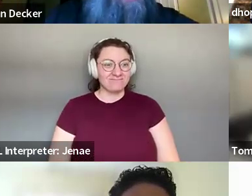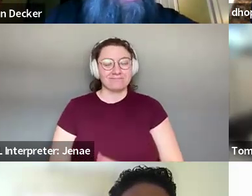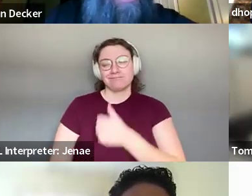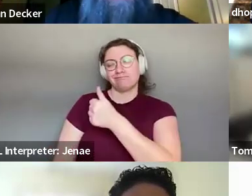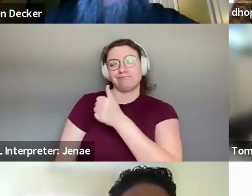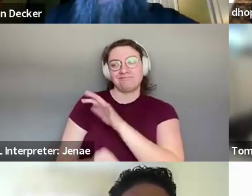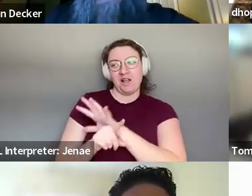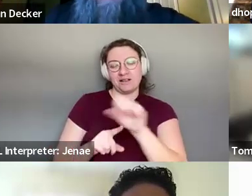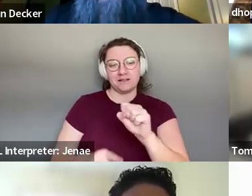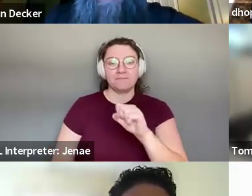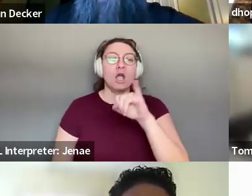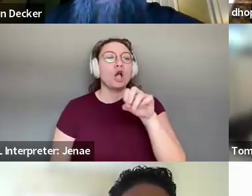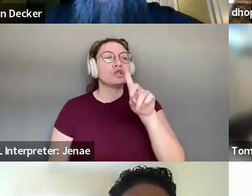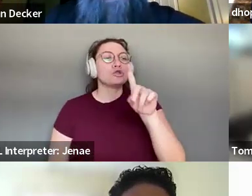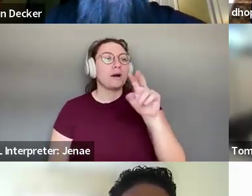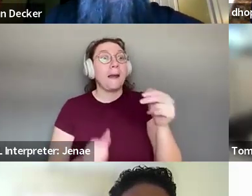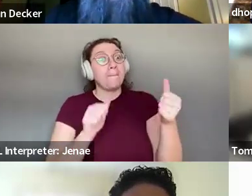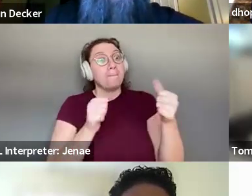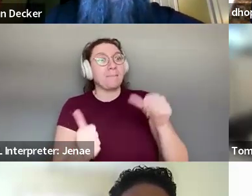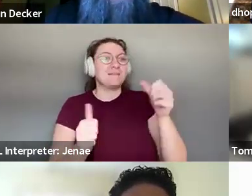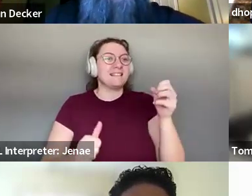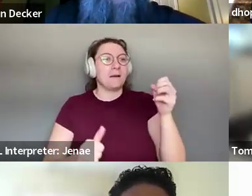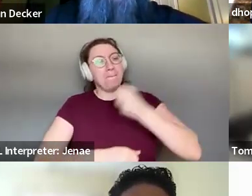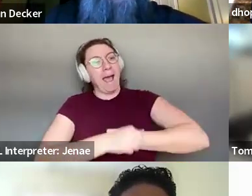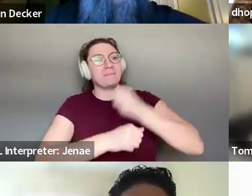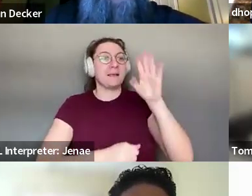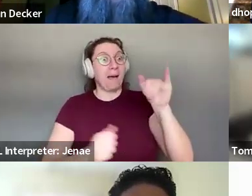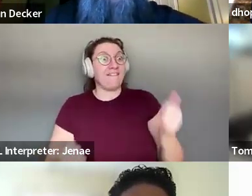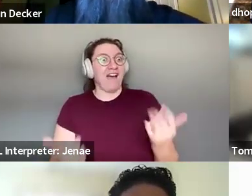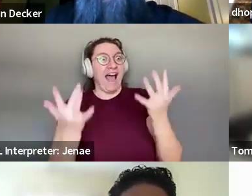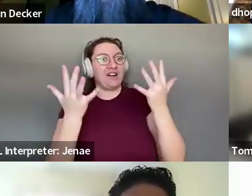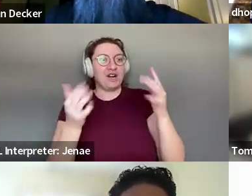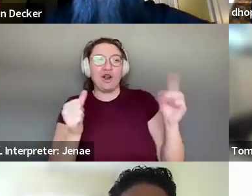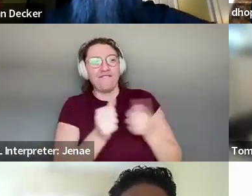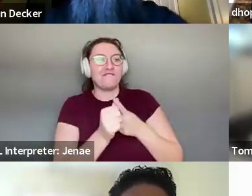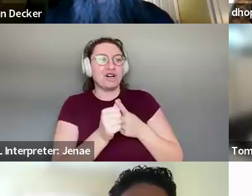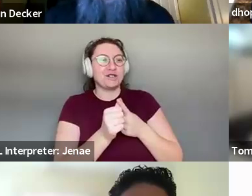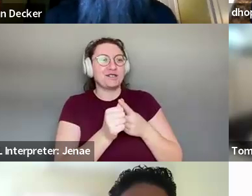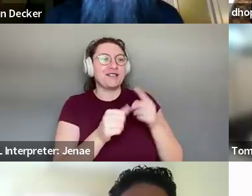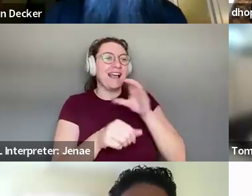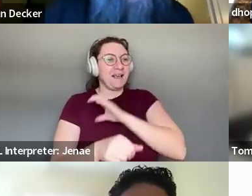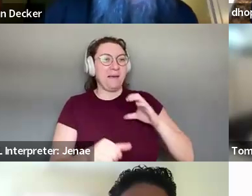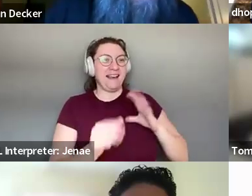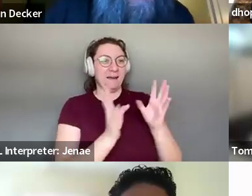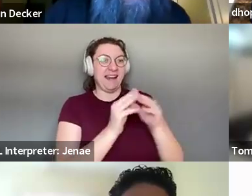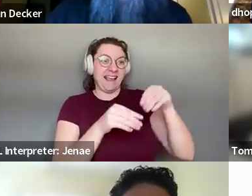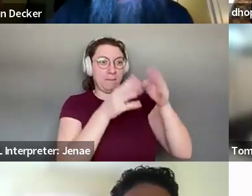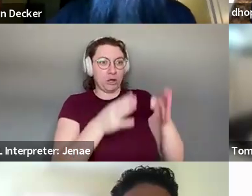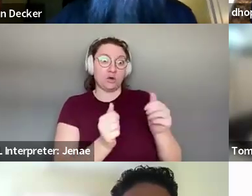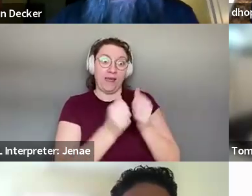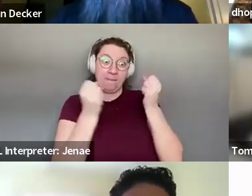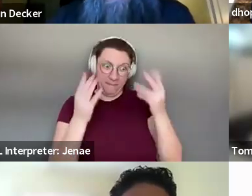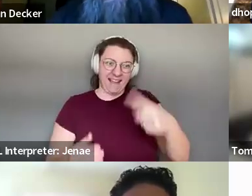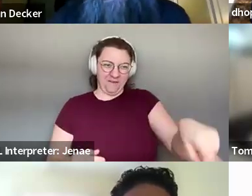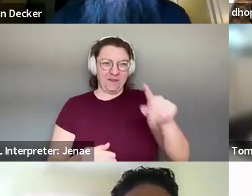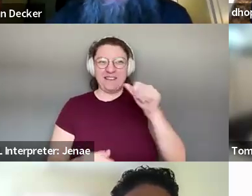Awesome. Jordan got his baptism by fire by attending his first provider advisory committee meeting in person with many of you